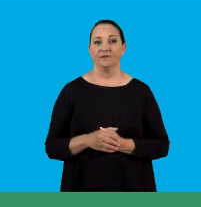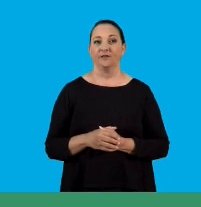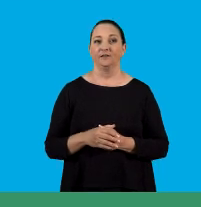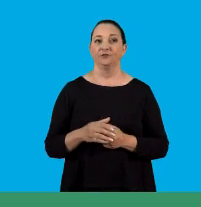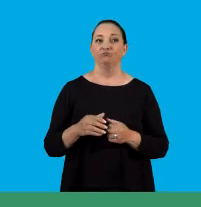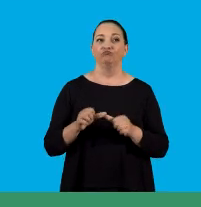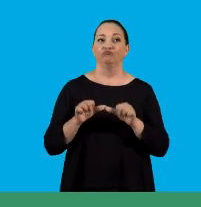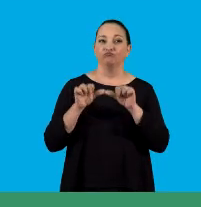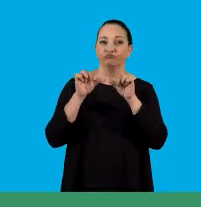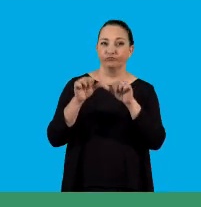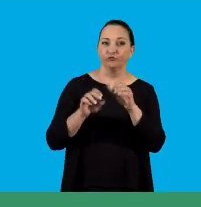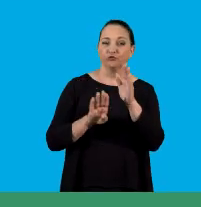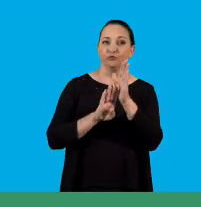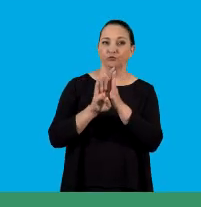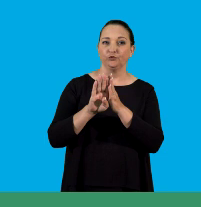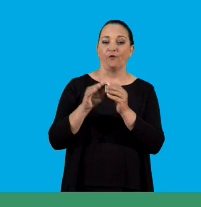processes